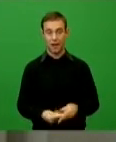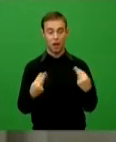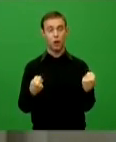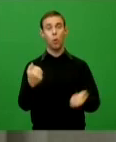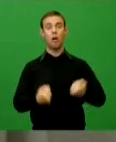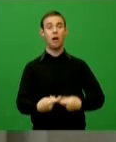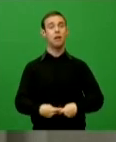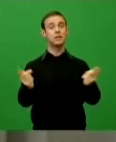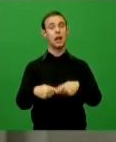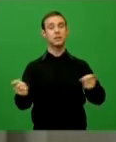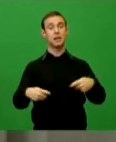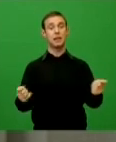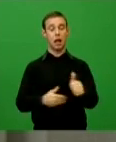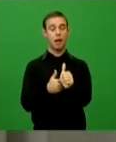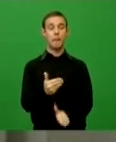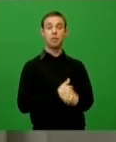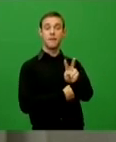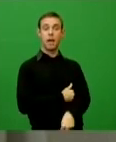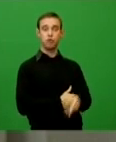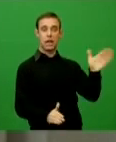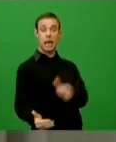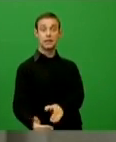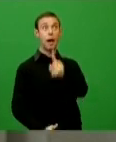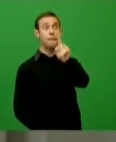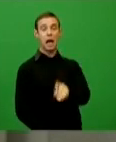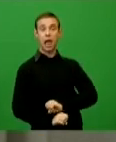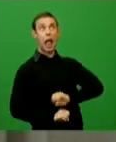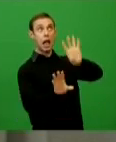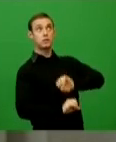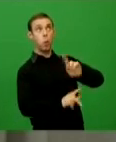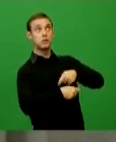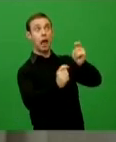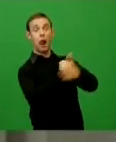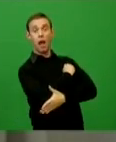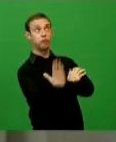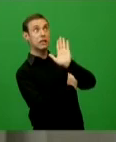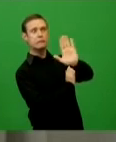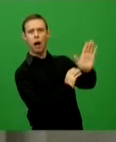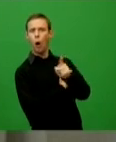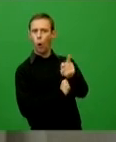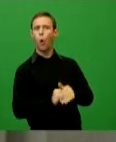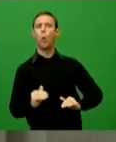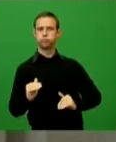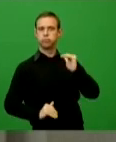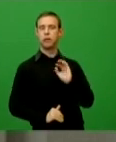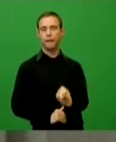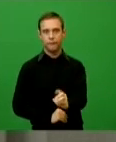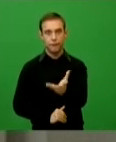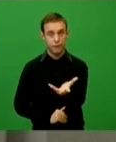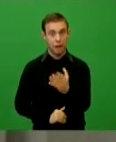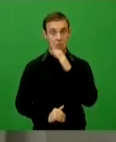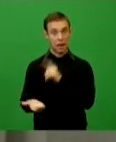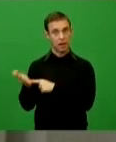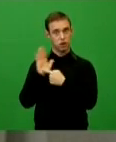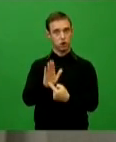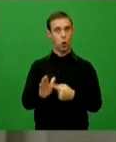February, although exports increased significantly. These trends are expected to persist as the